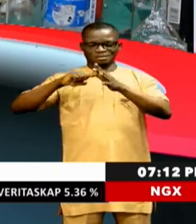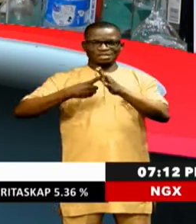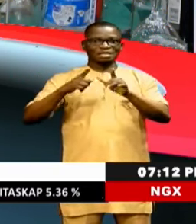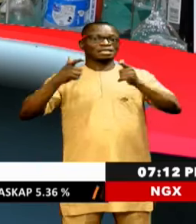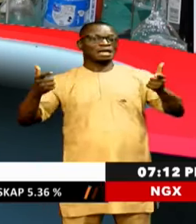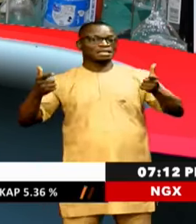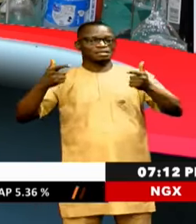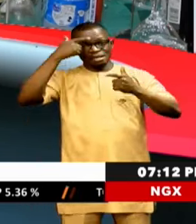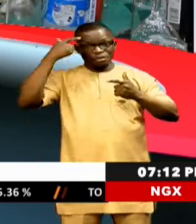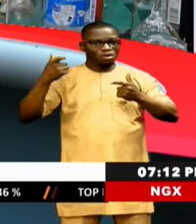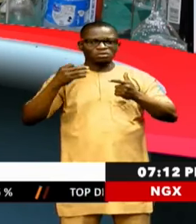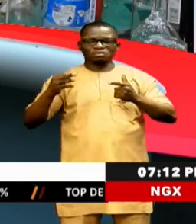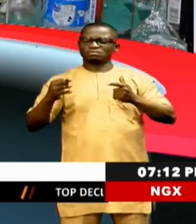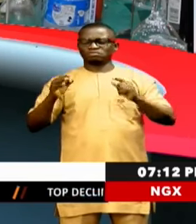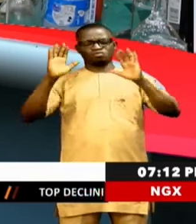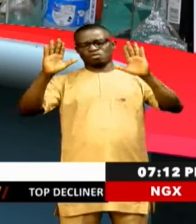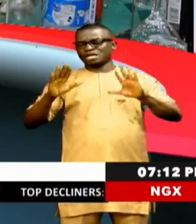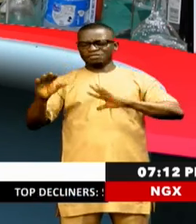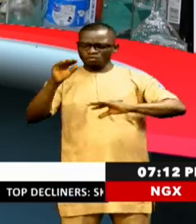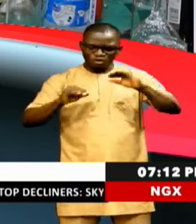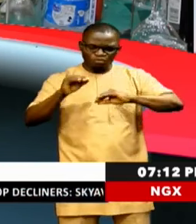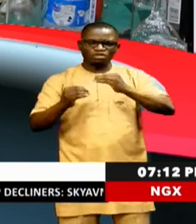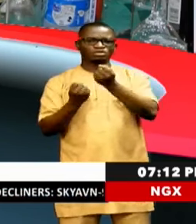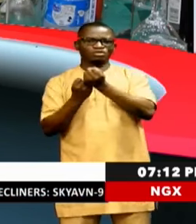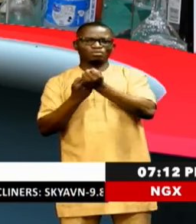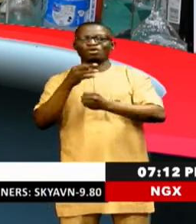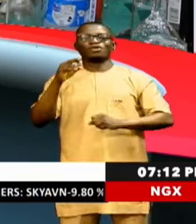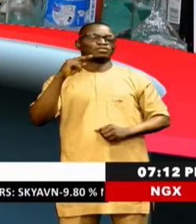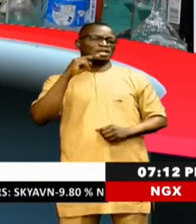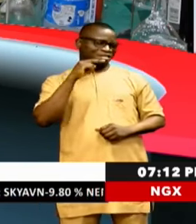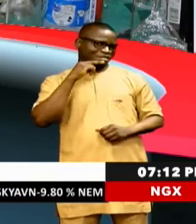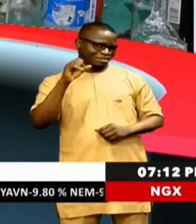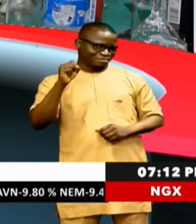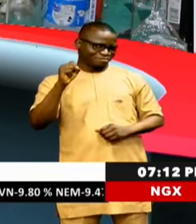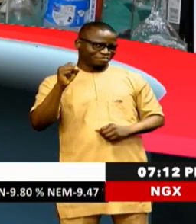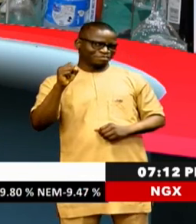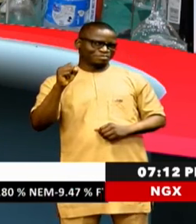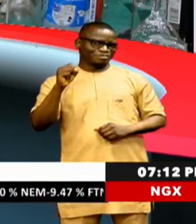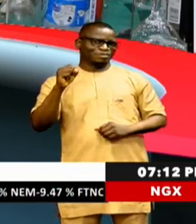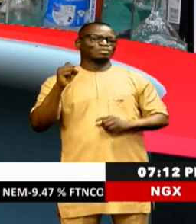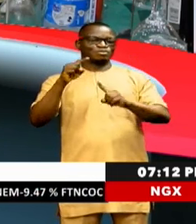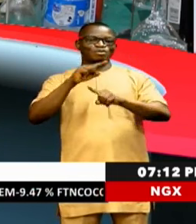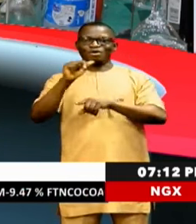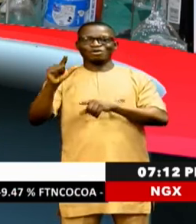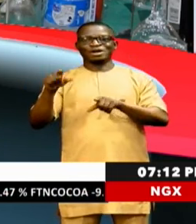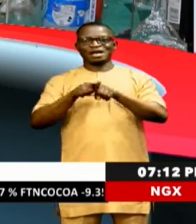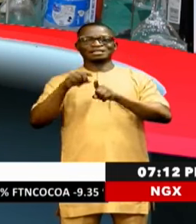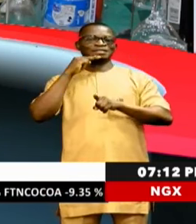of the invaluable contribution and support of Nigeria, its host country. And as Nigeria